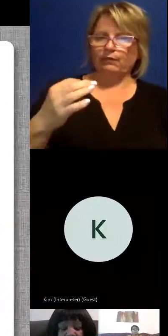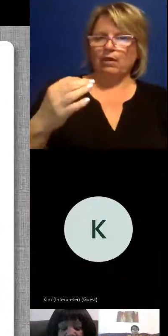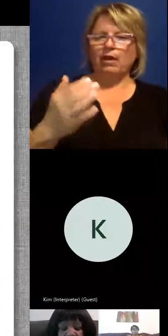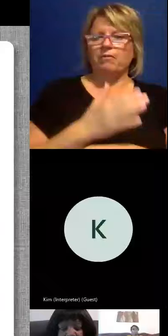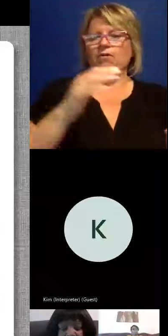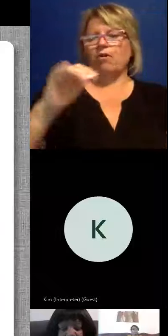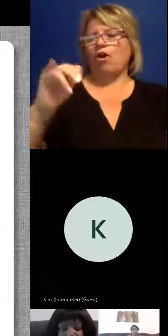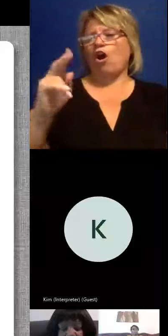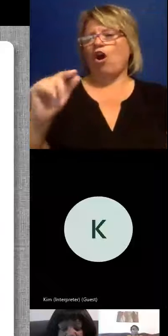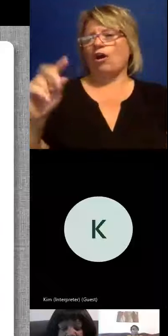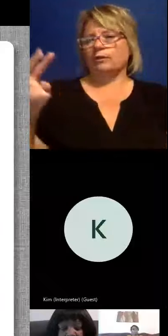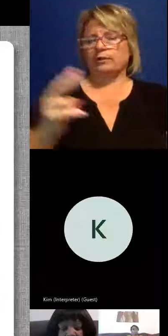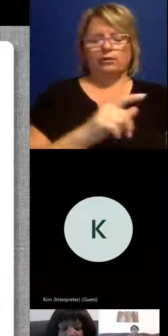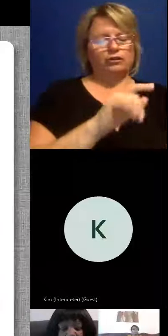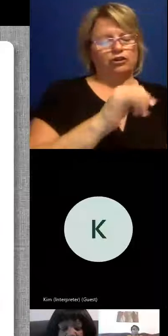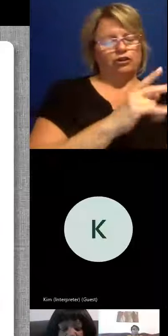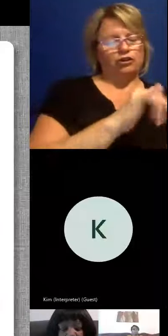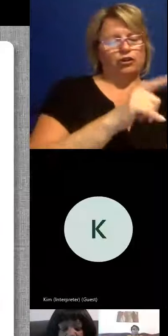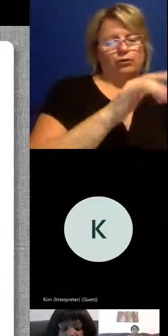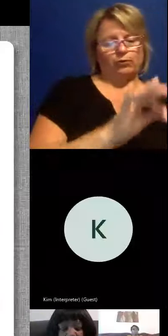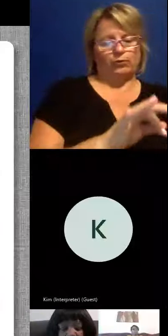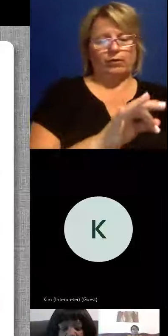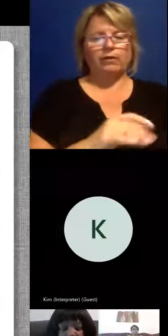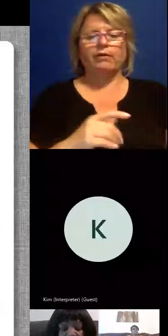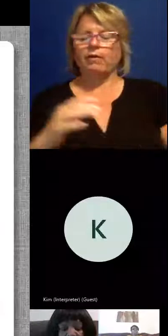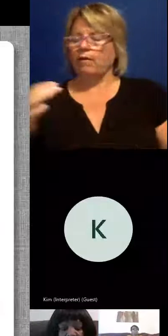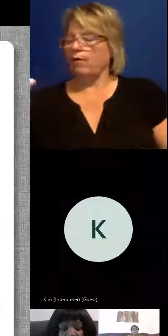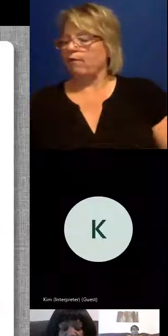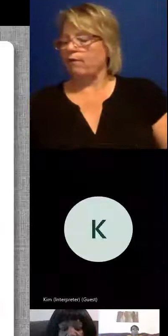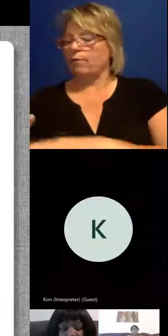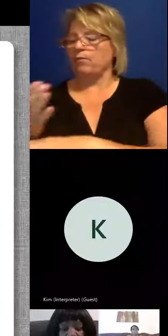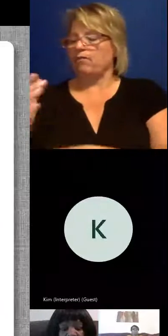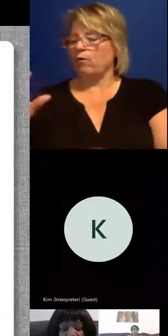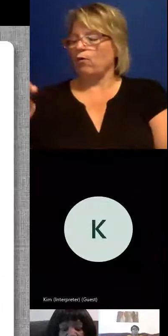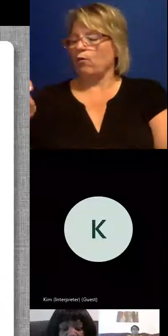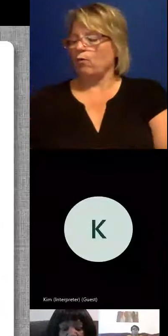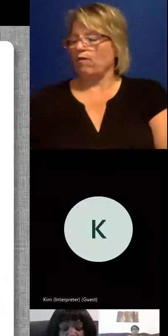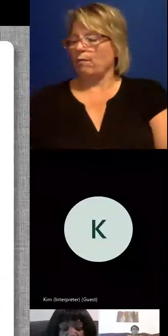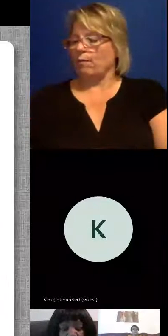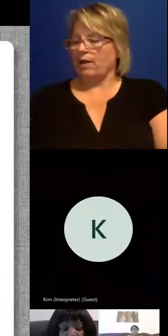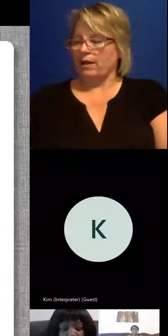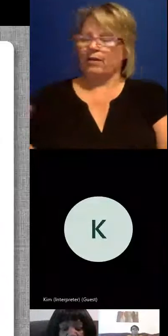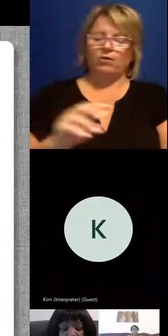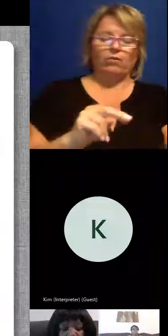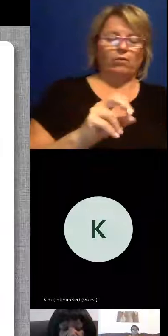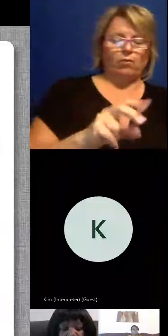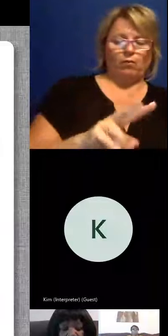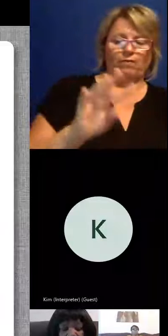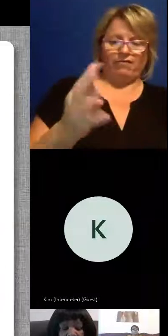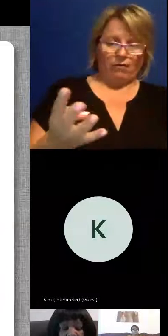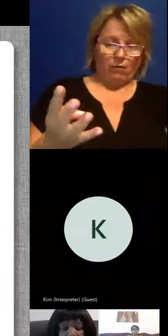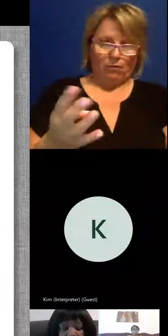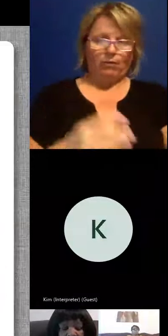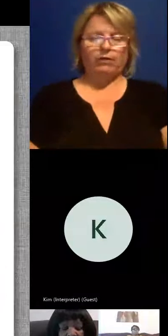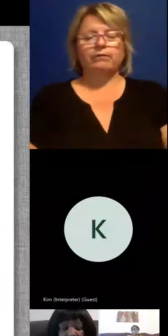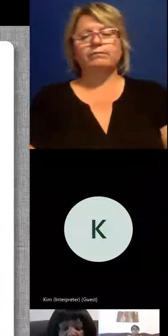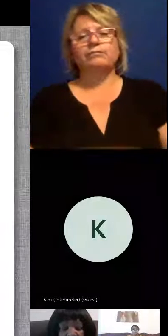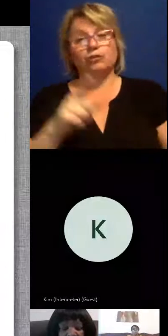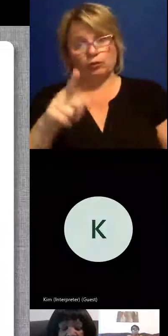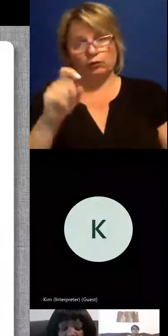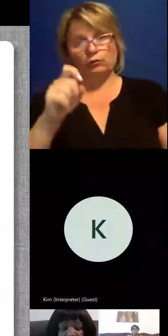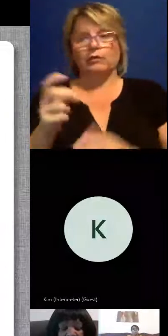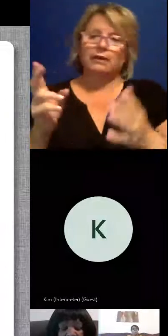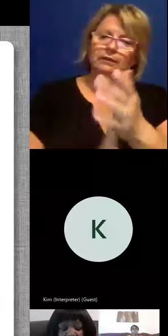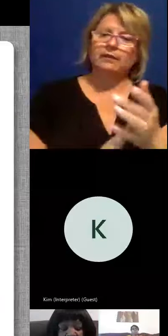July 29th, and the Friday before November 8th is November the 4th. You can register